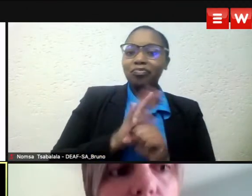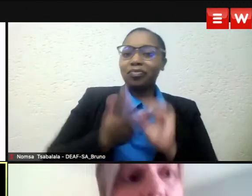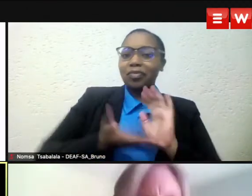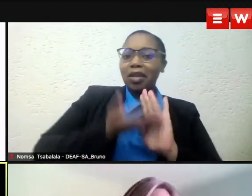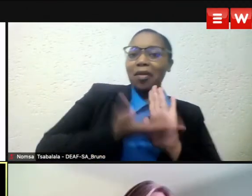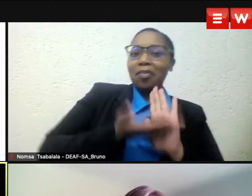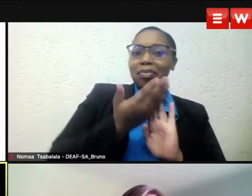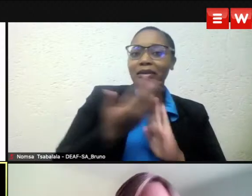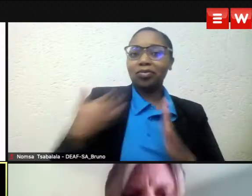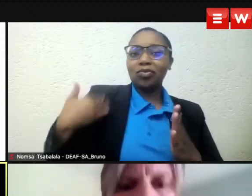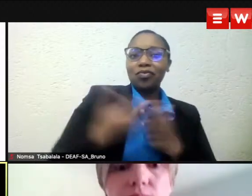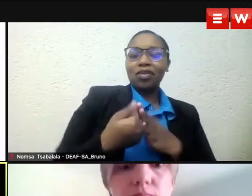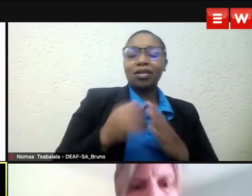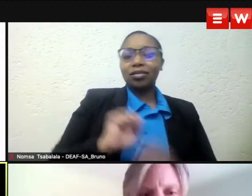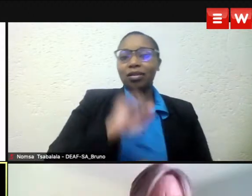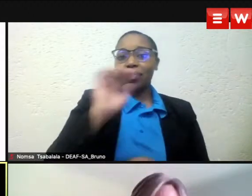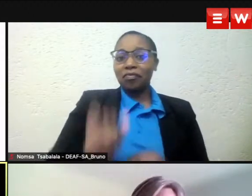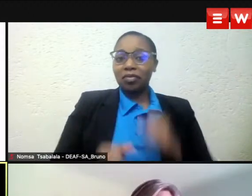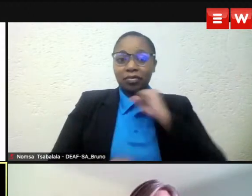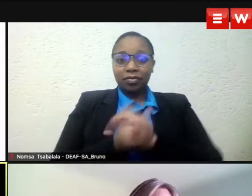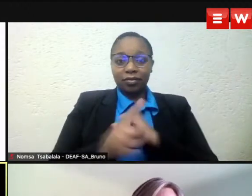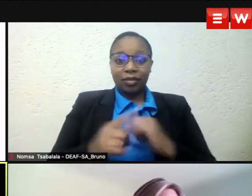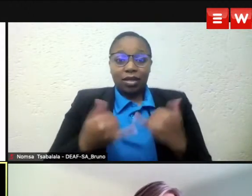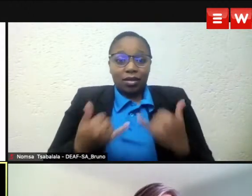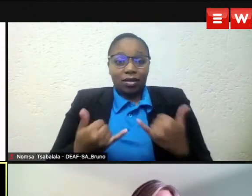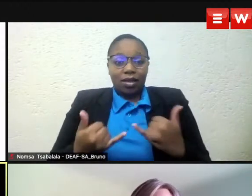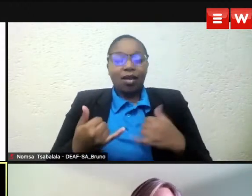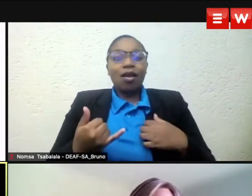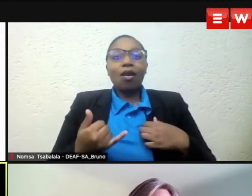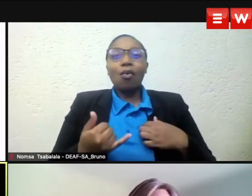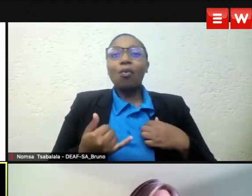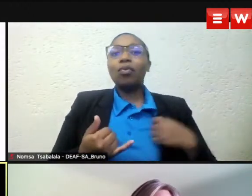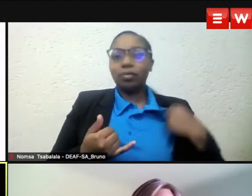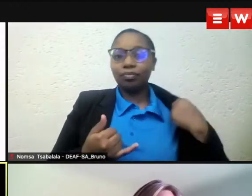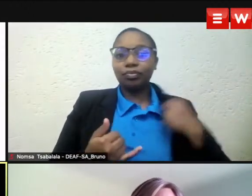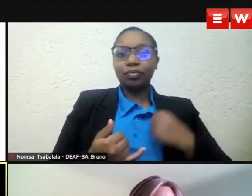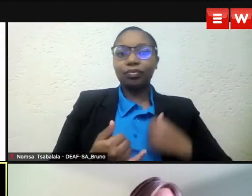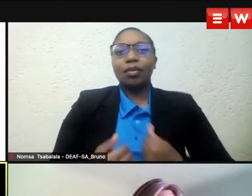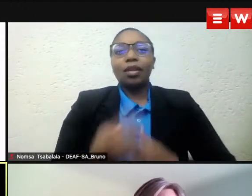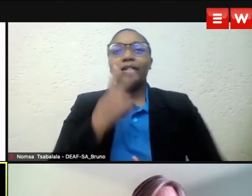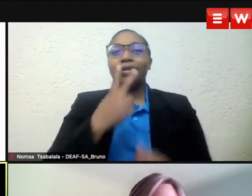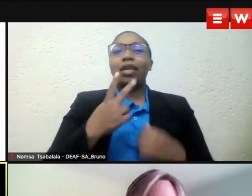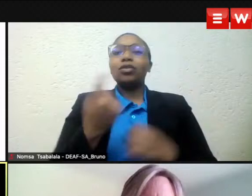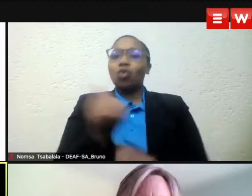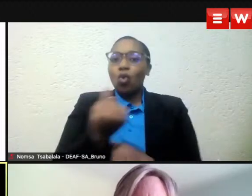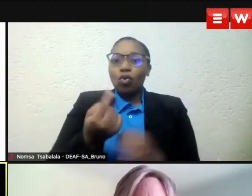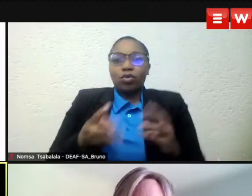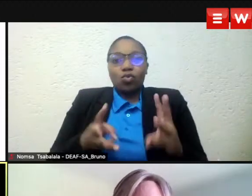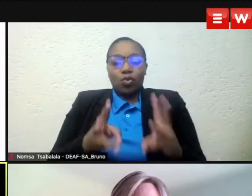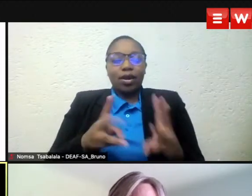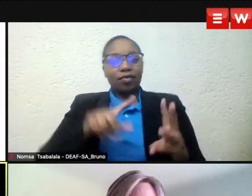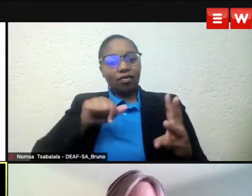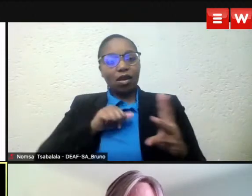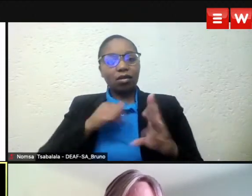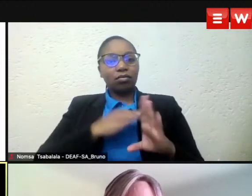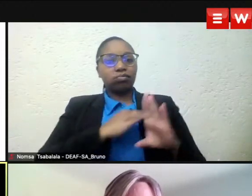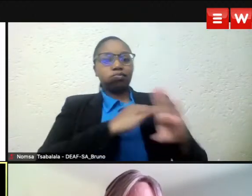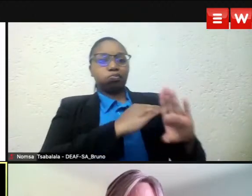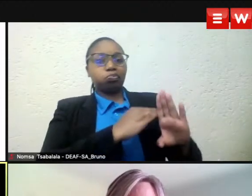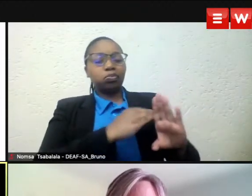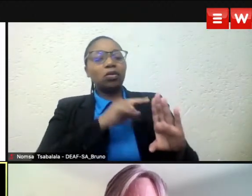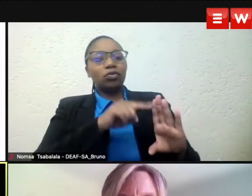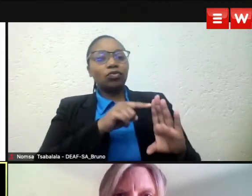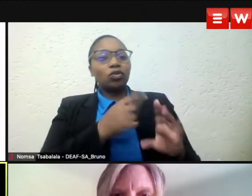as things stand now, vaccine is the only or is the most effective weapon to fight this variant.